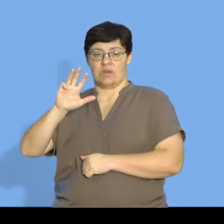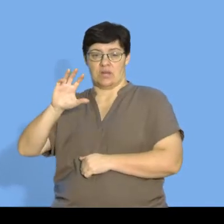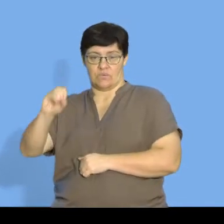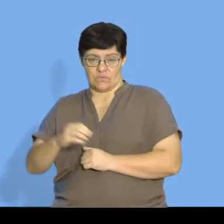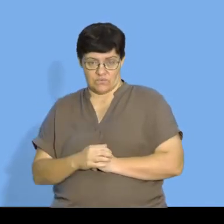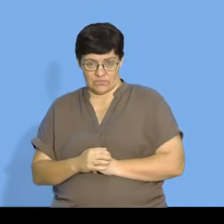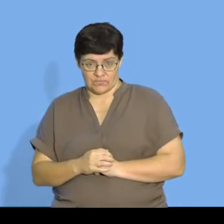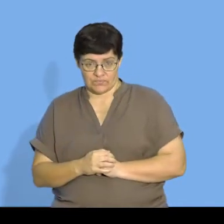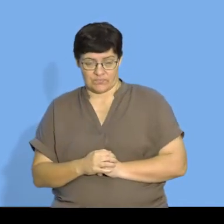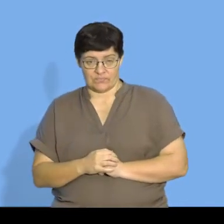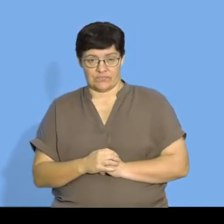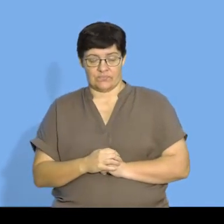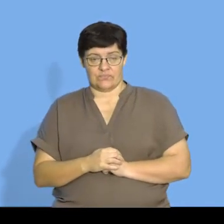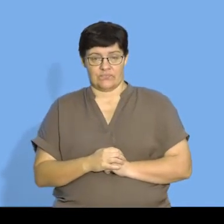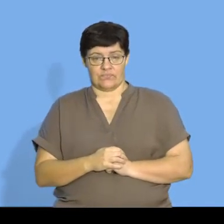plus